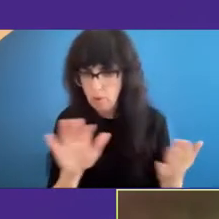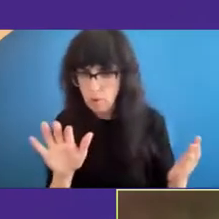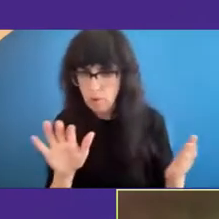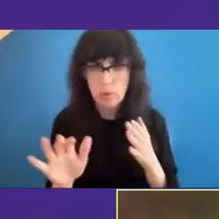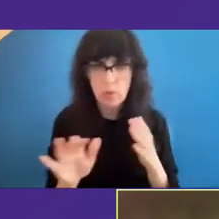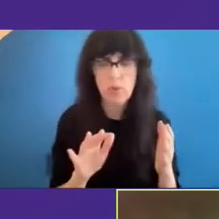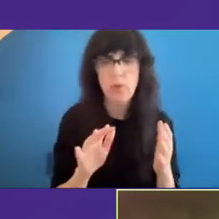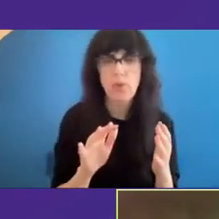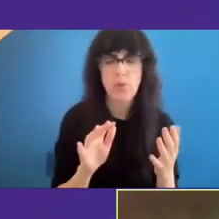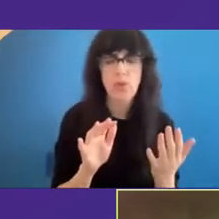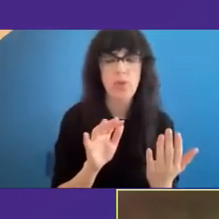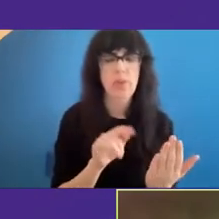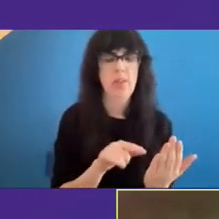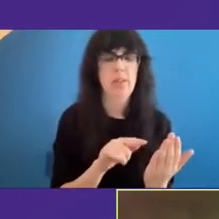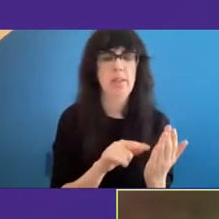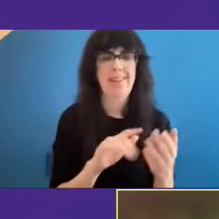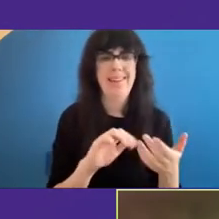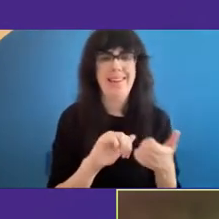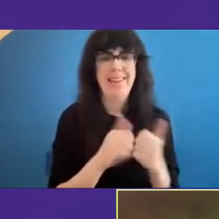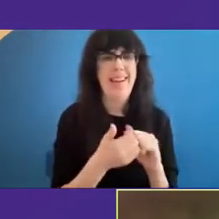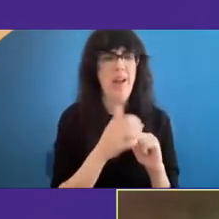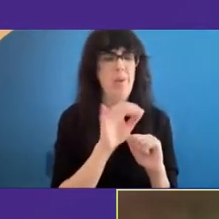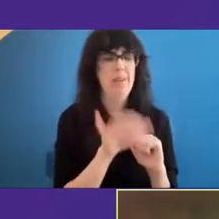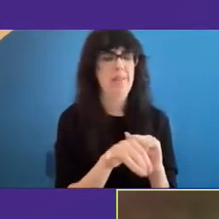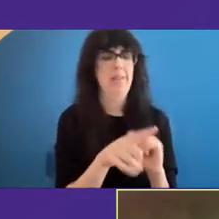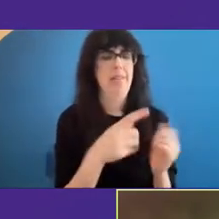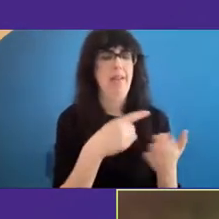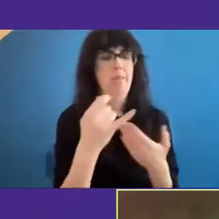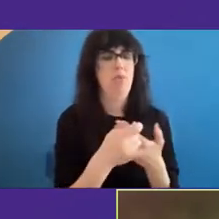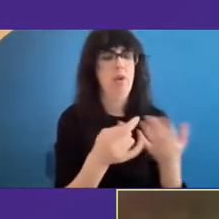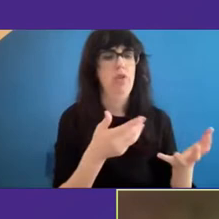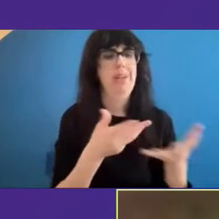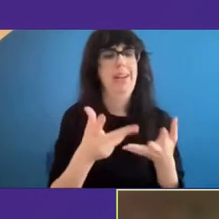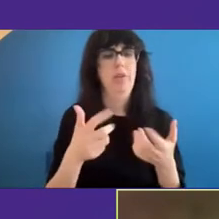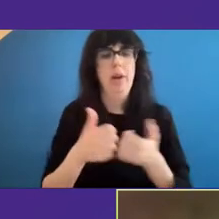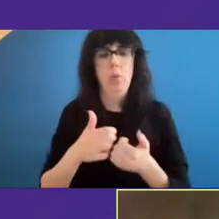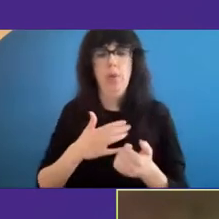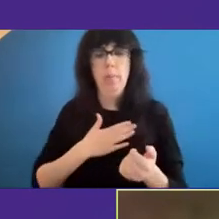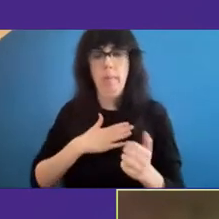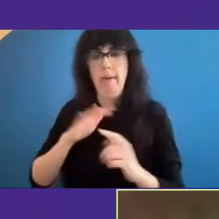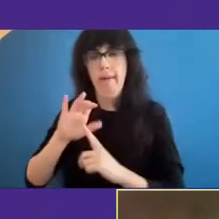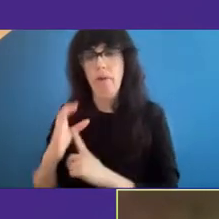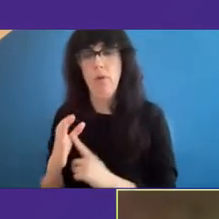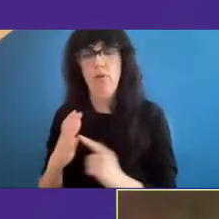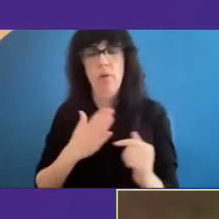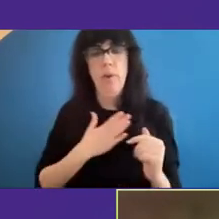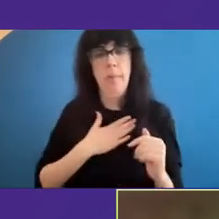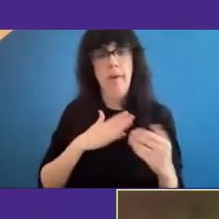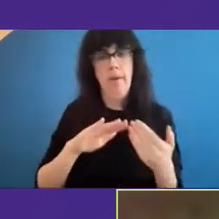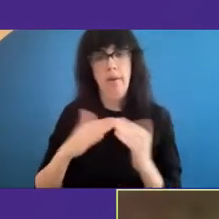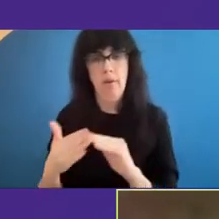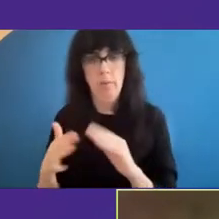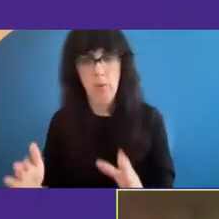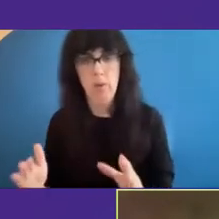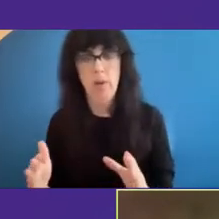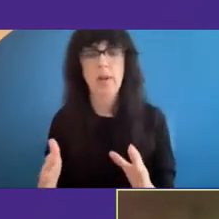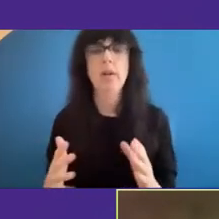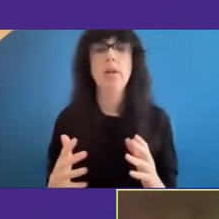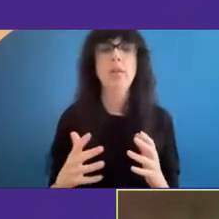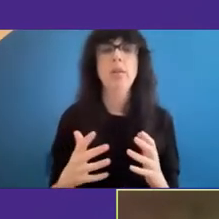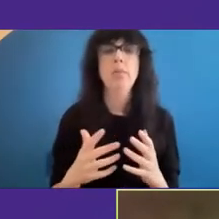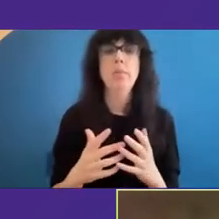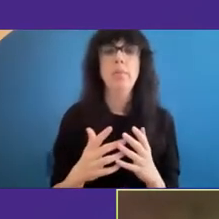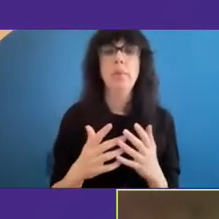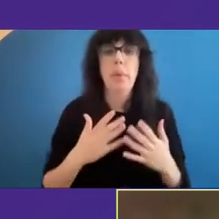how it interacts with my culture and my community. And so much of my identity,